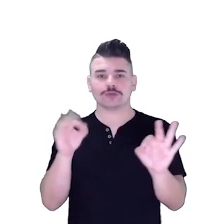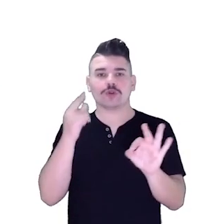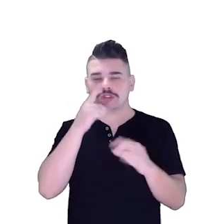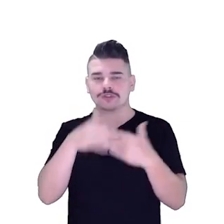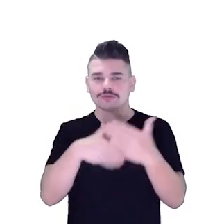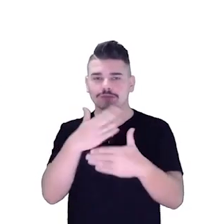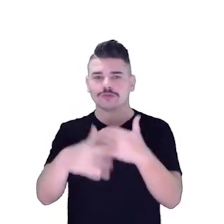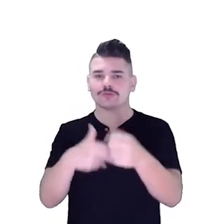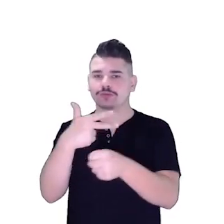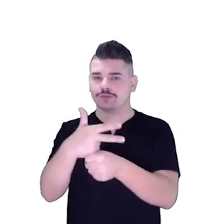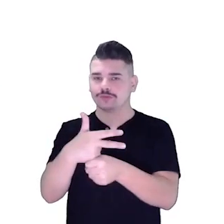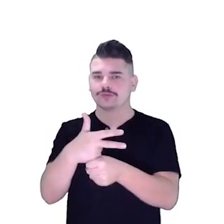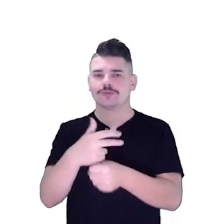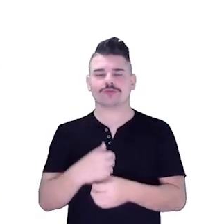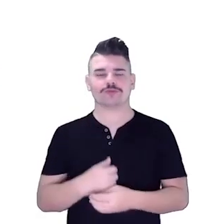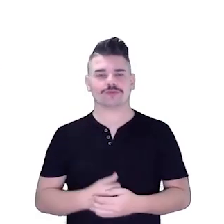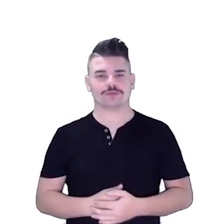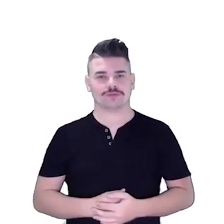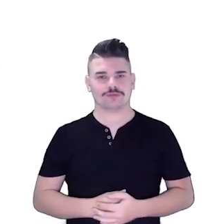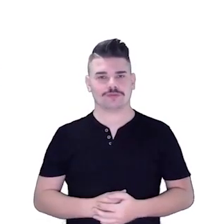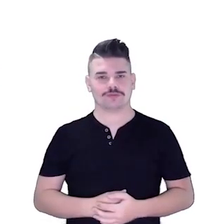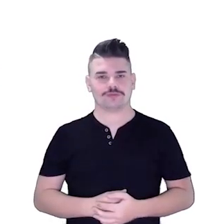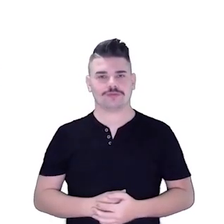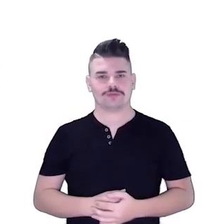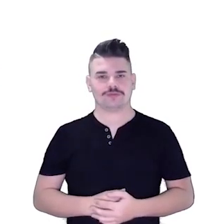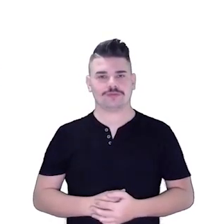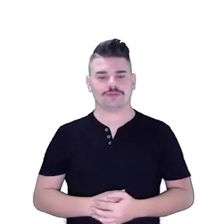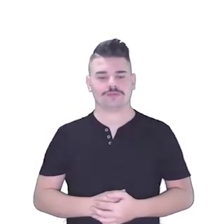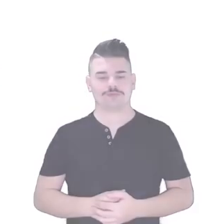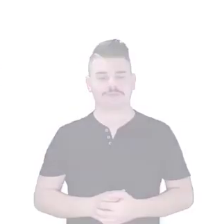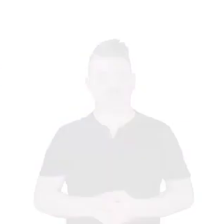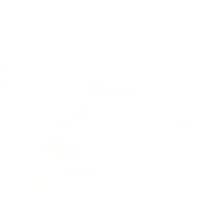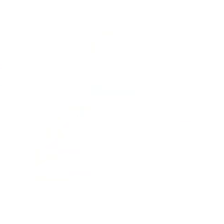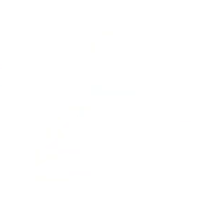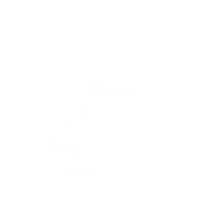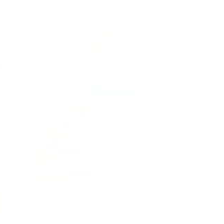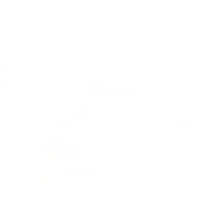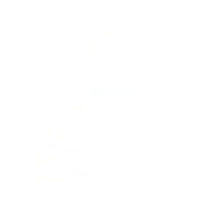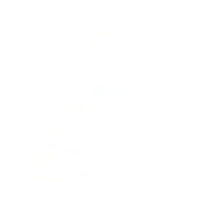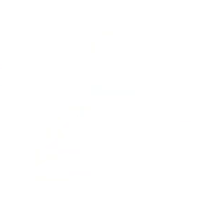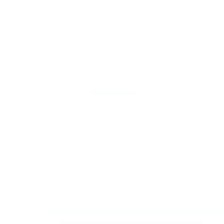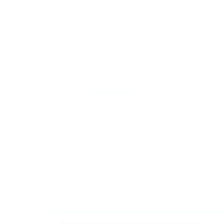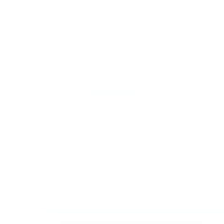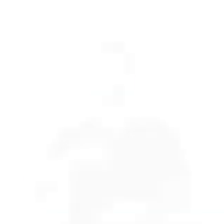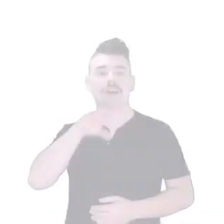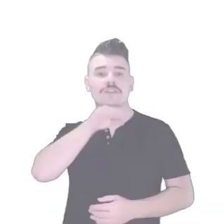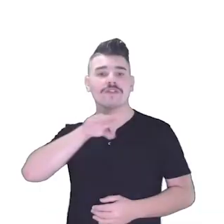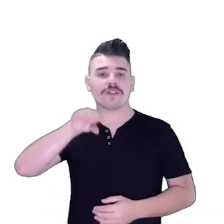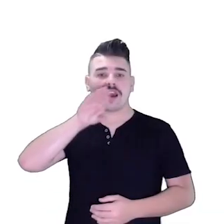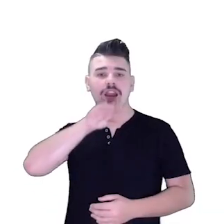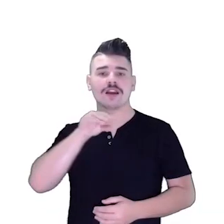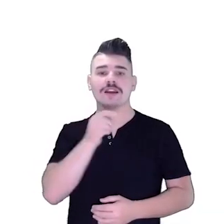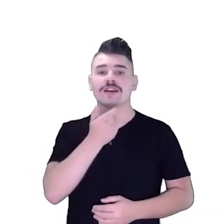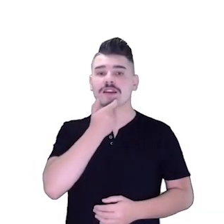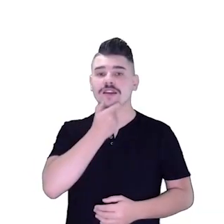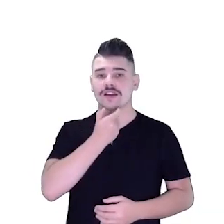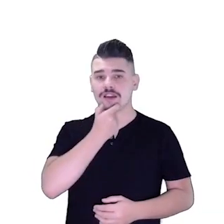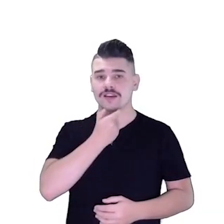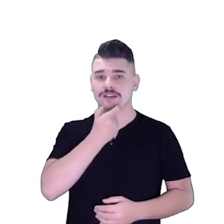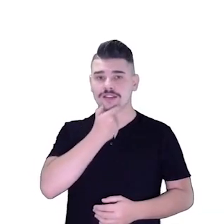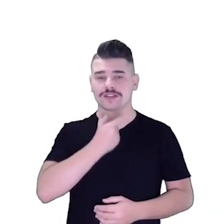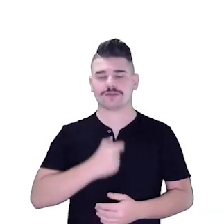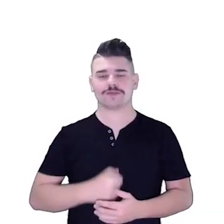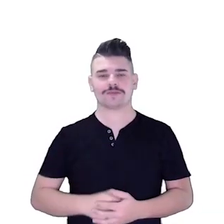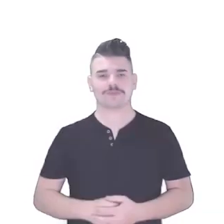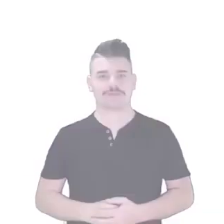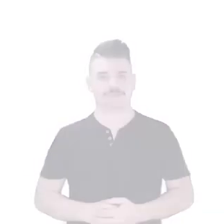aquele grupo. Isso ajudou muito, né, na produção do filme. And normally it's, I mean, especially these days,